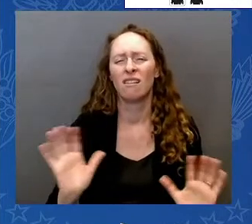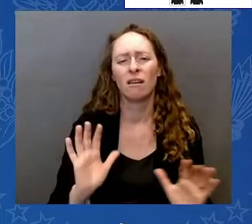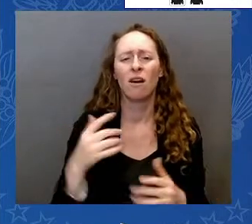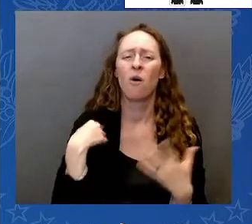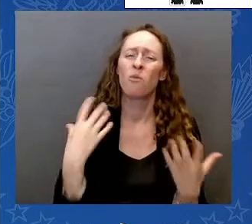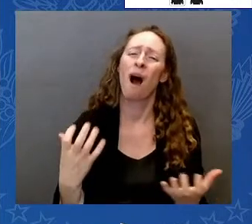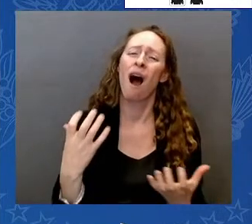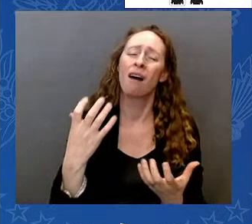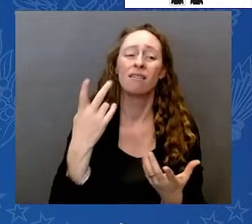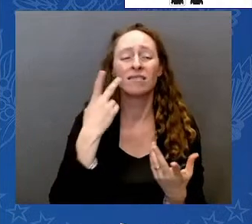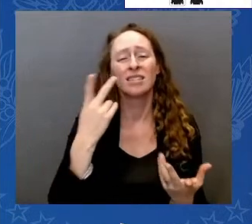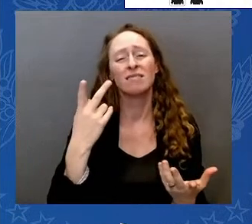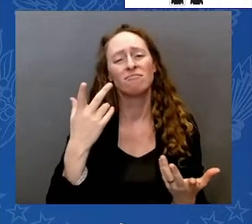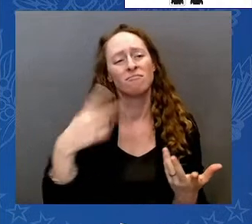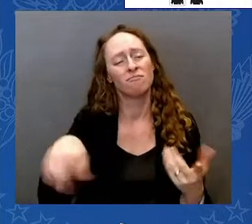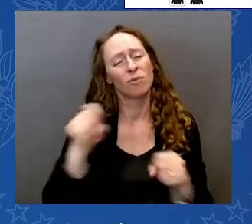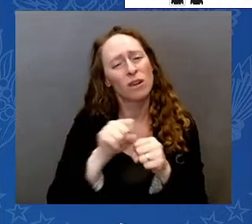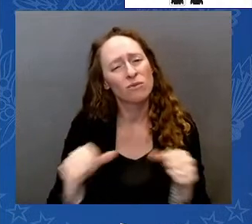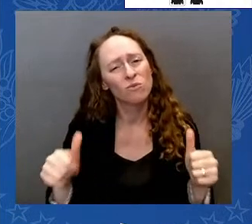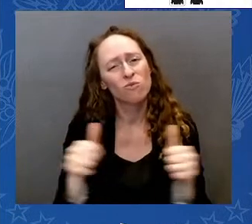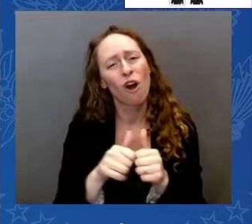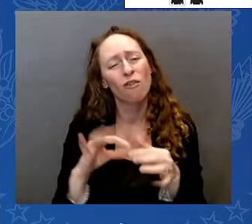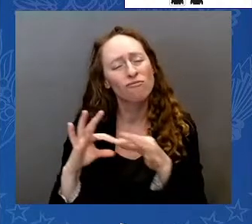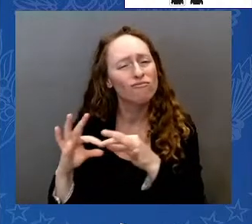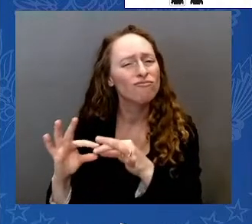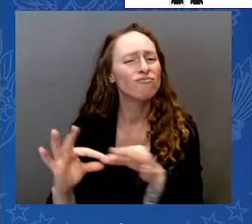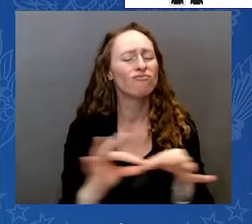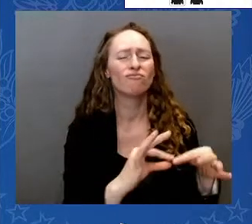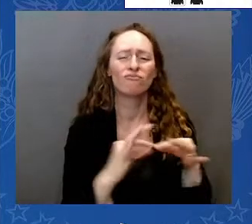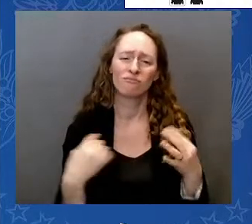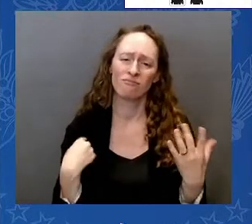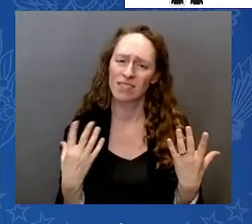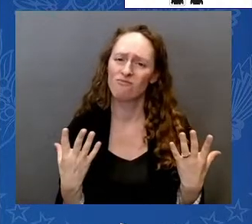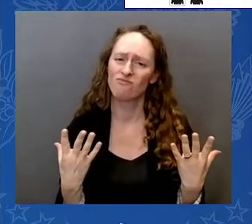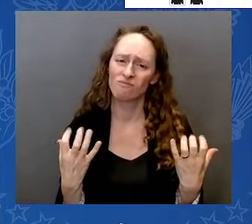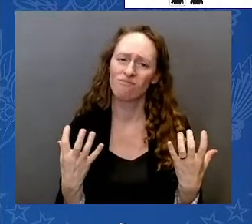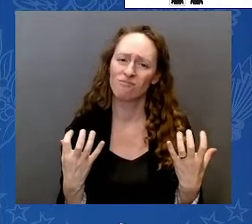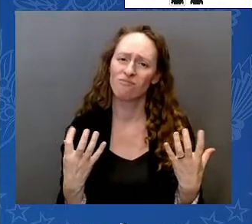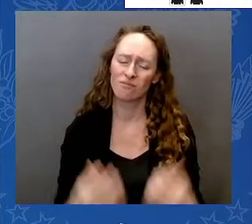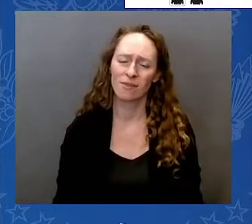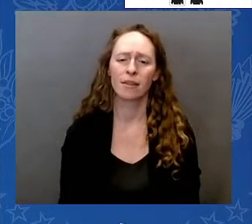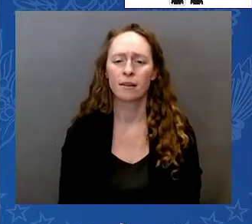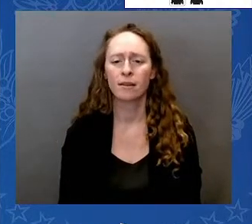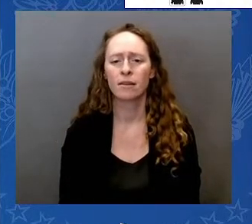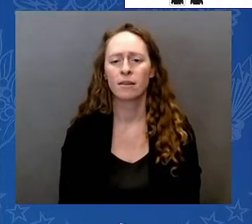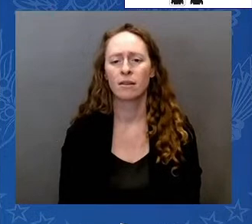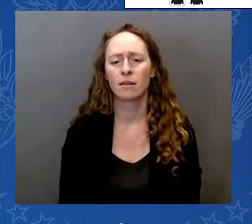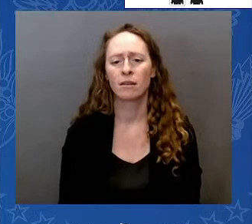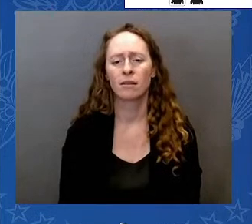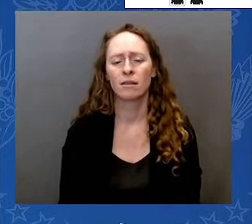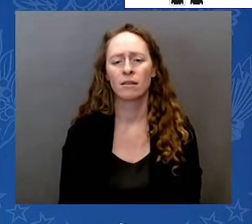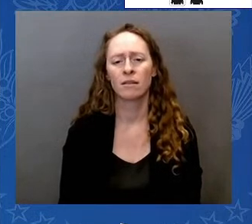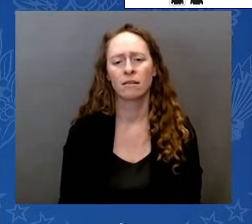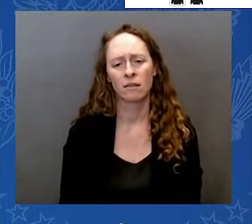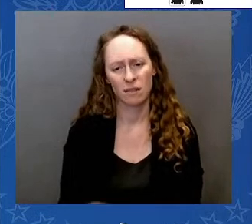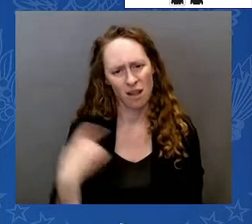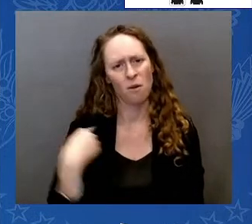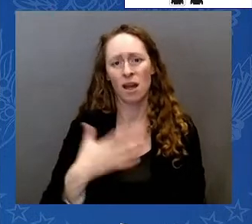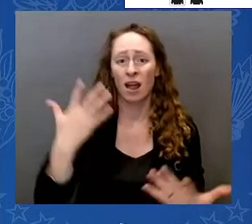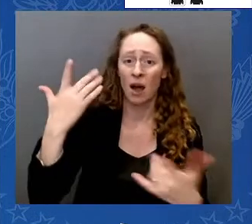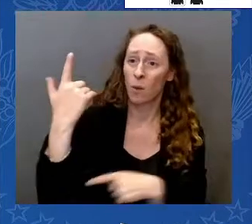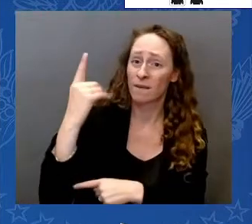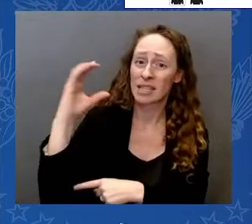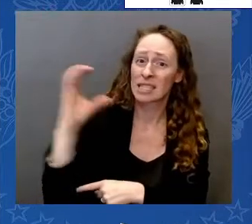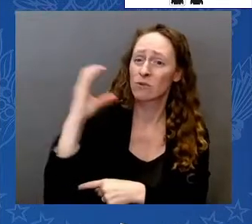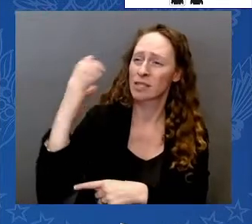what, we can own the 21st century. Not a joke. We can own. There's not a single other nation in